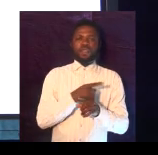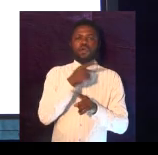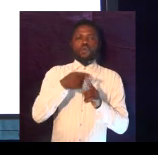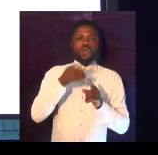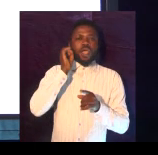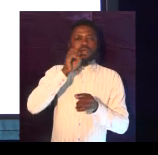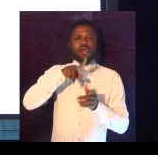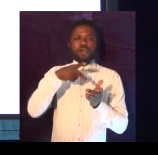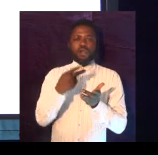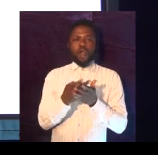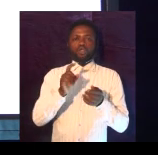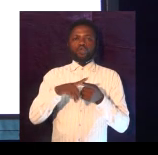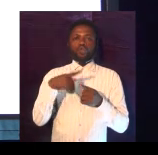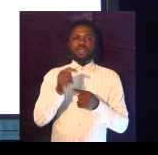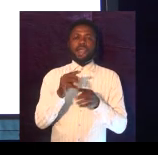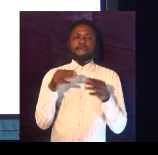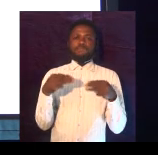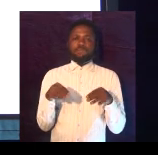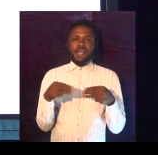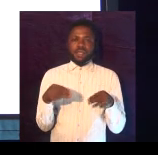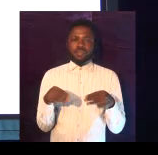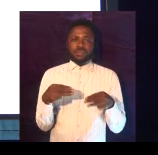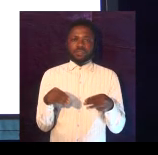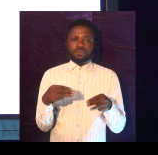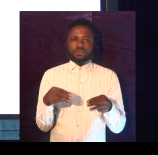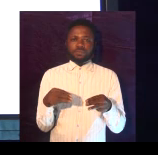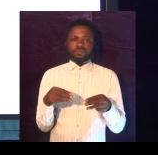when he got to the market,